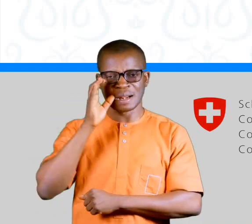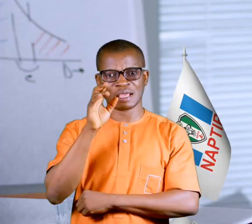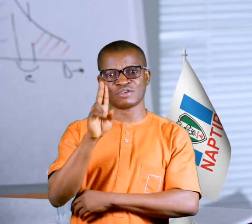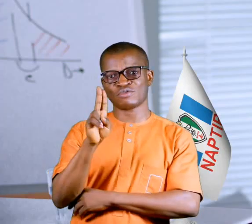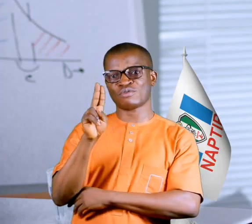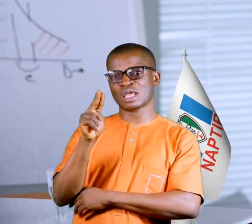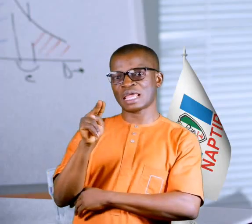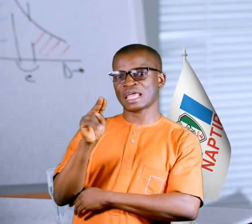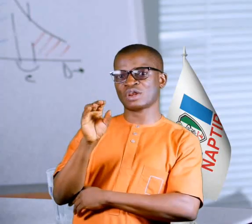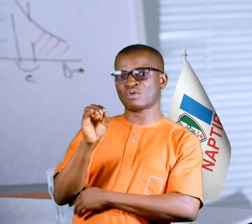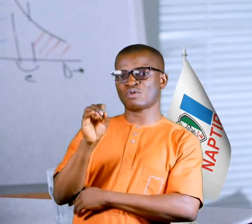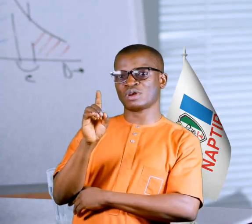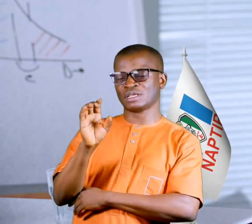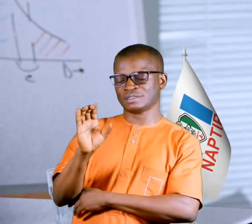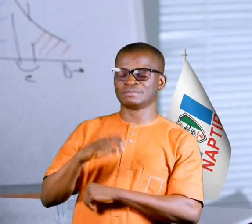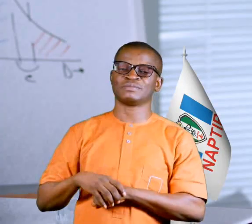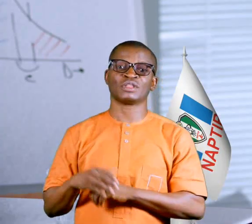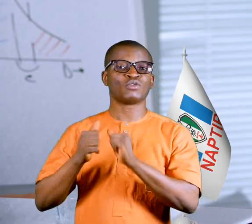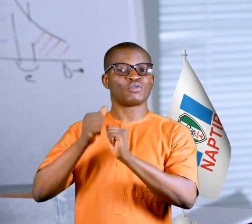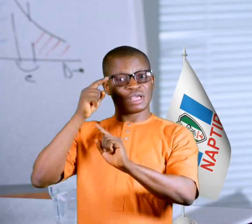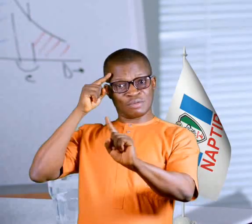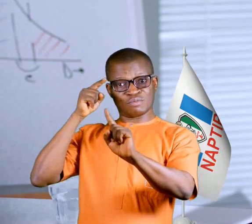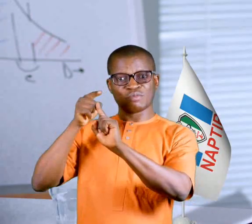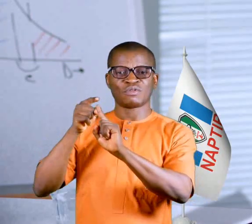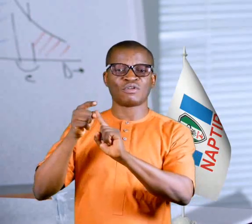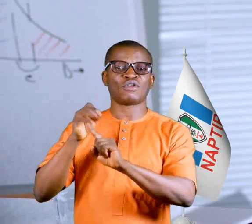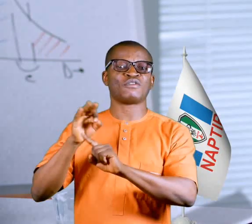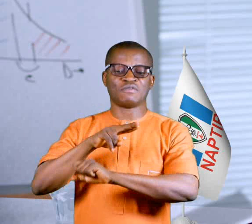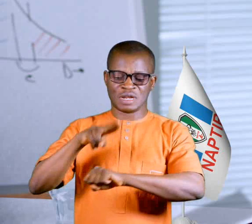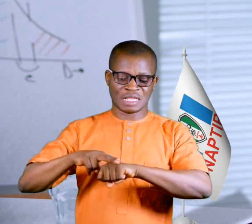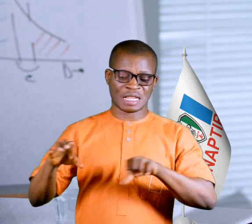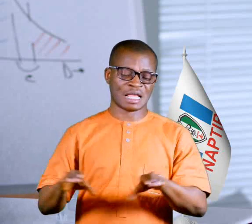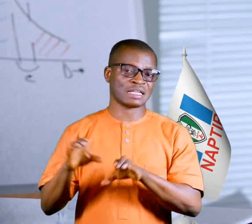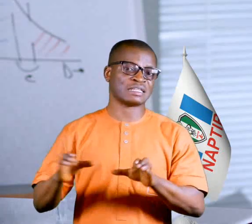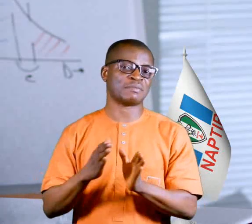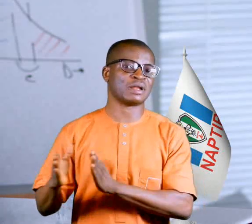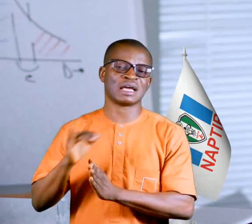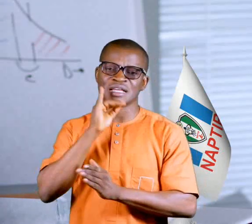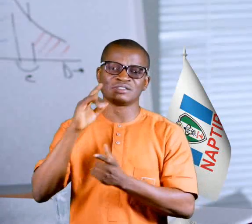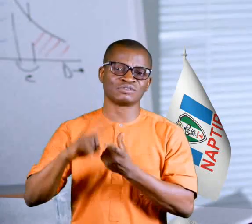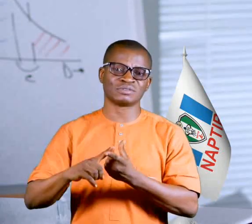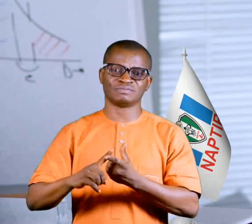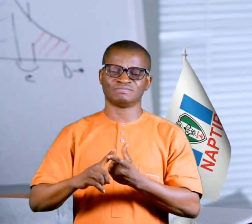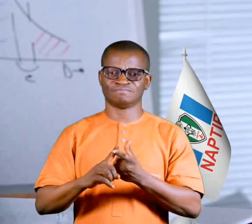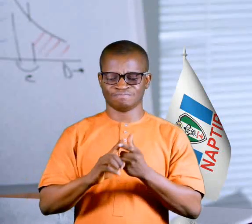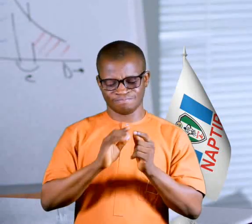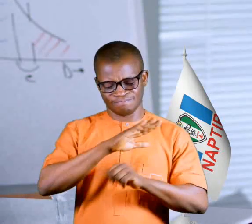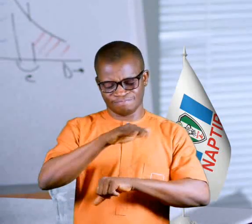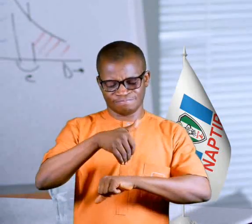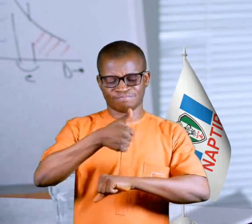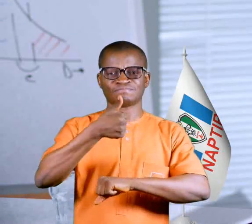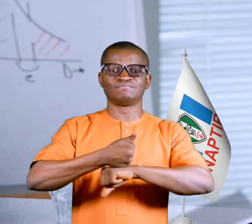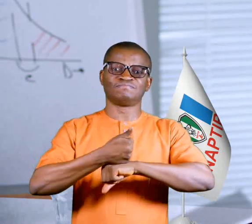UNODC. The main purpose of the National Action Plan is to set a